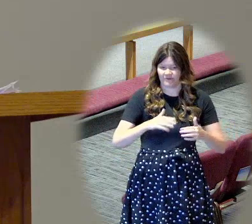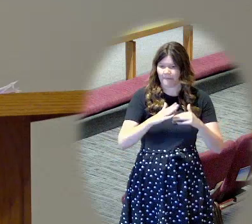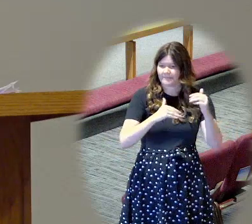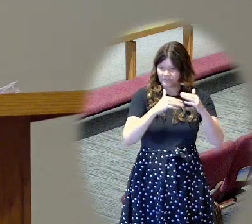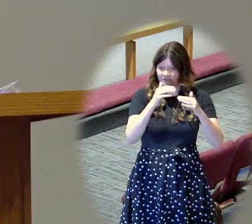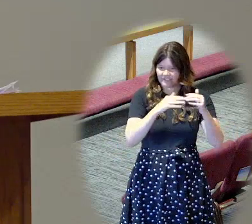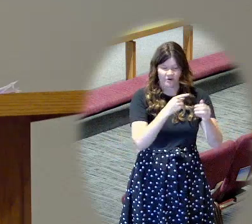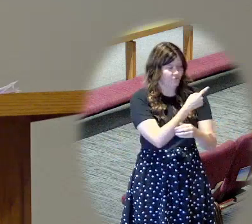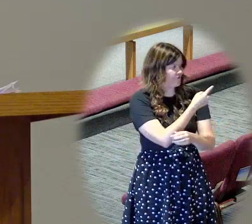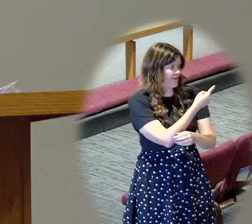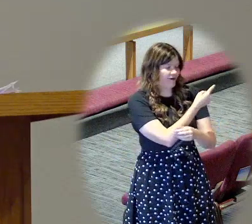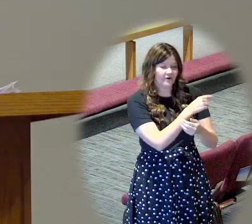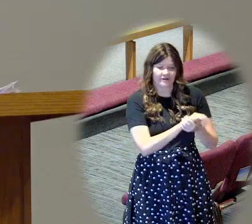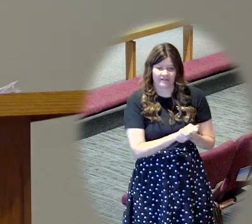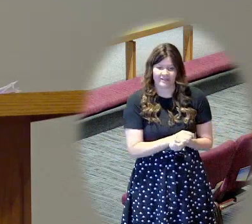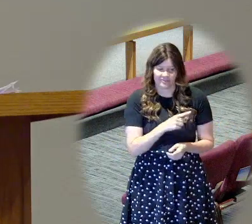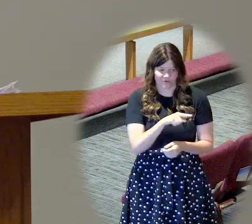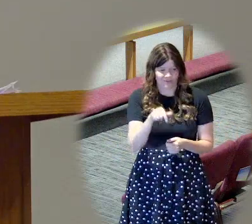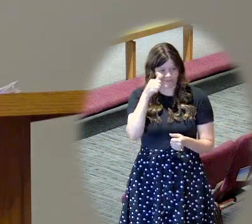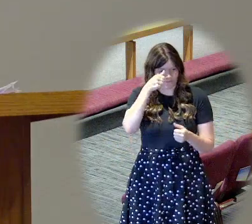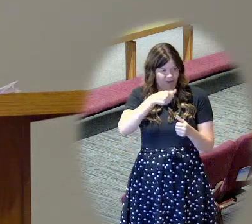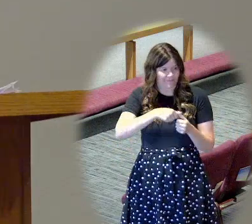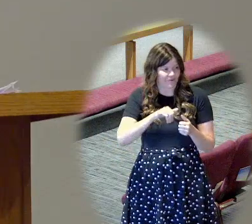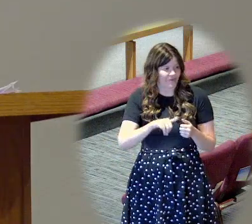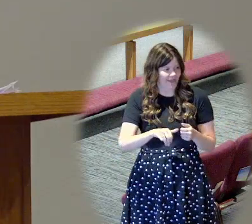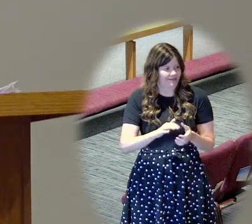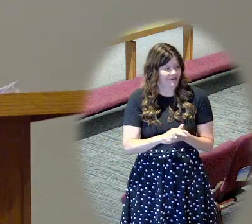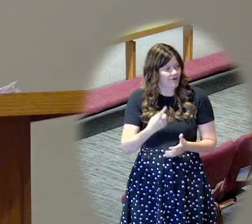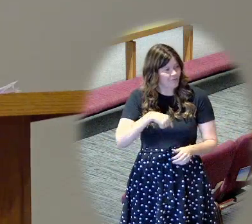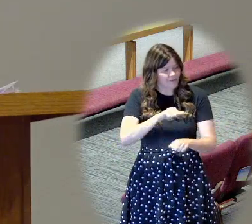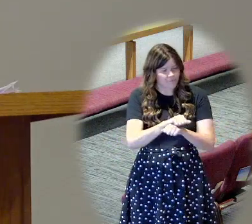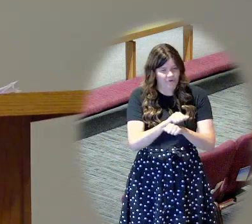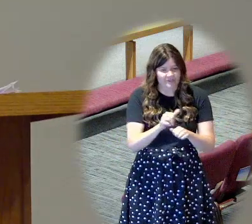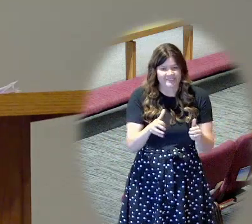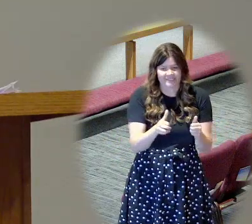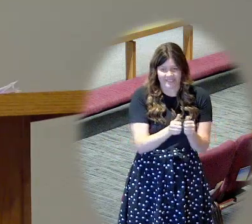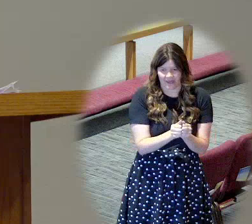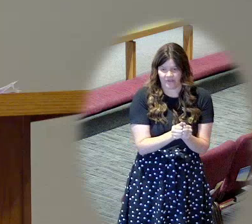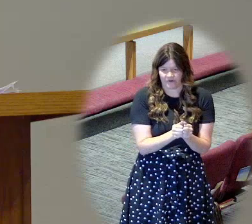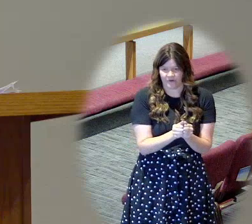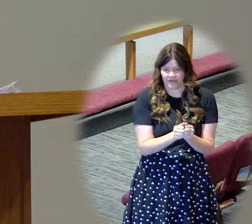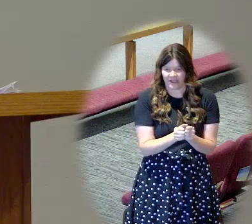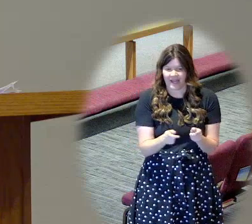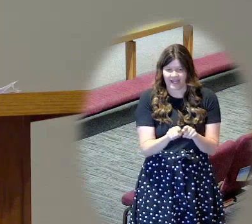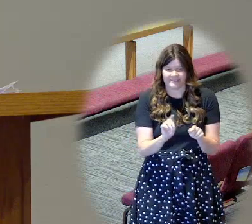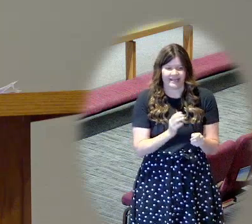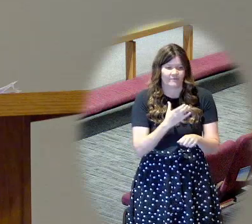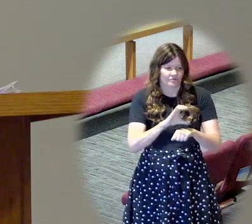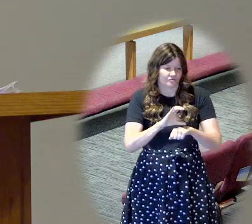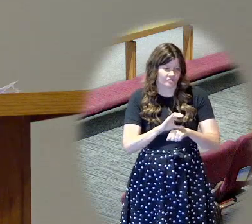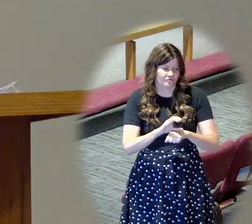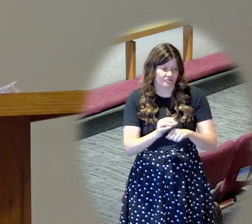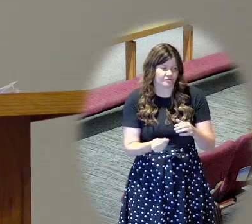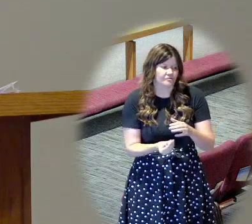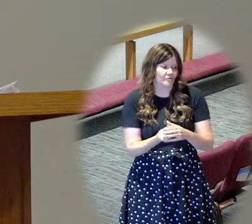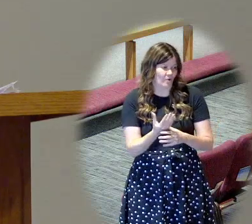All these glorious days of working together to get things done in mission and ministry as life in Christ grows.